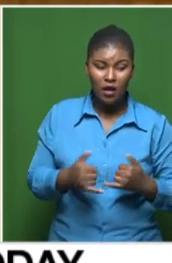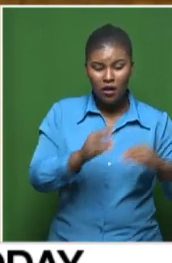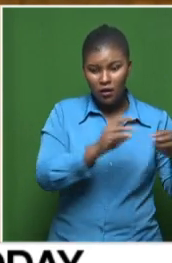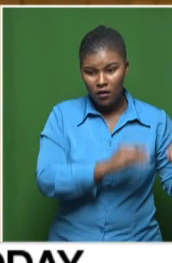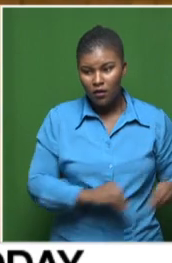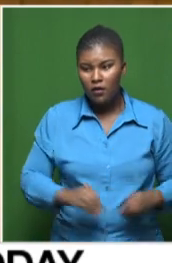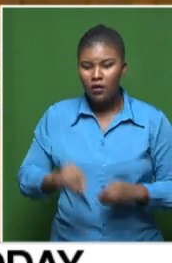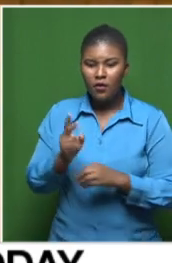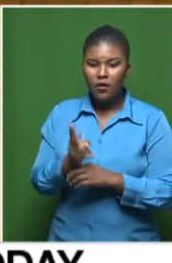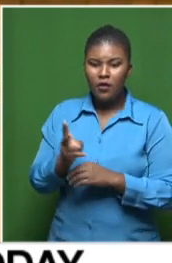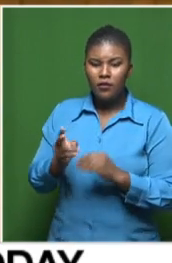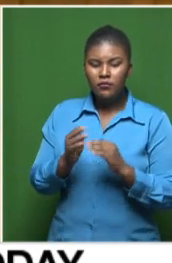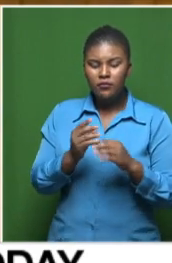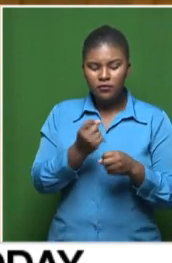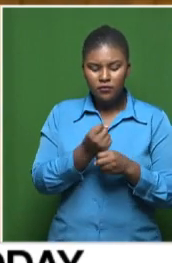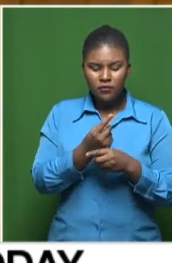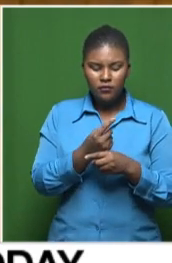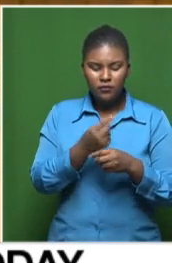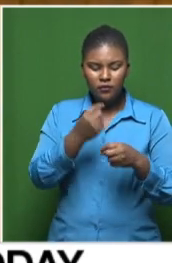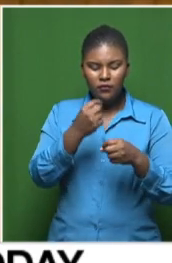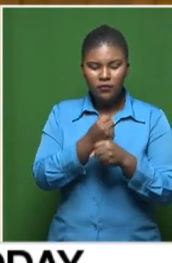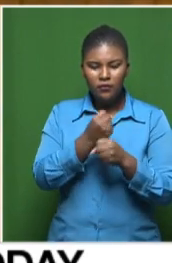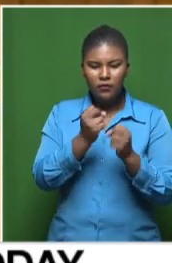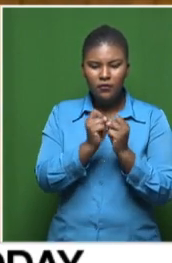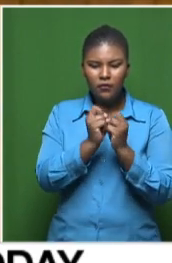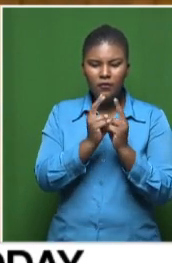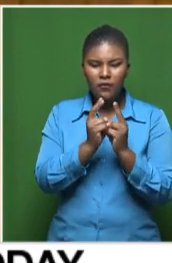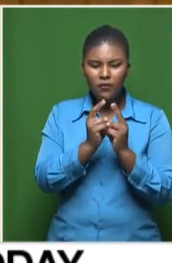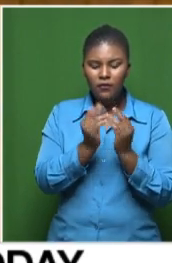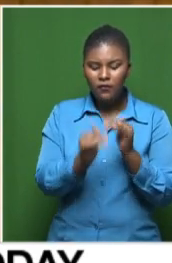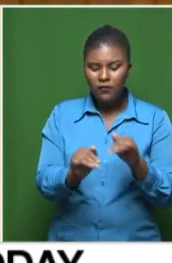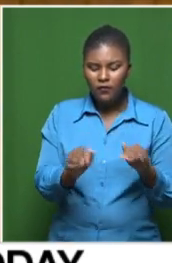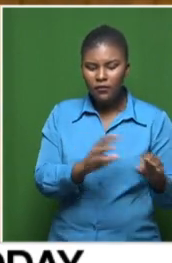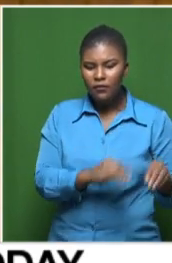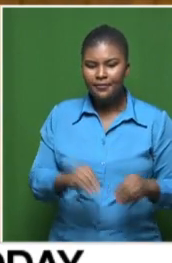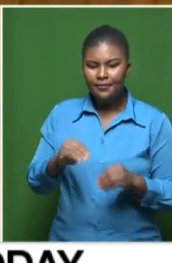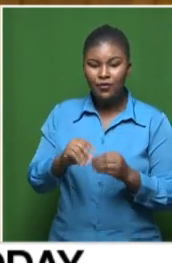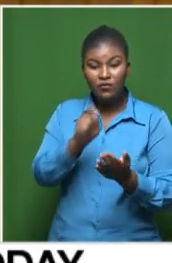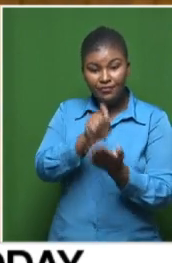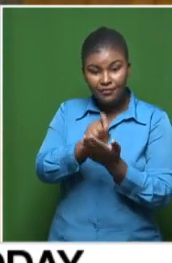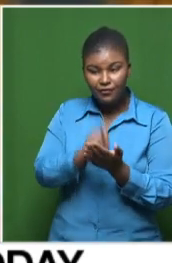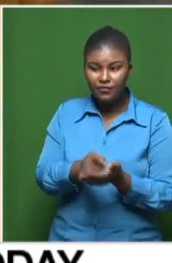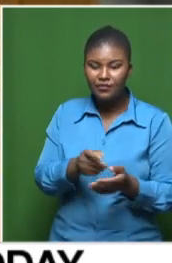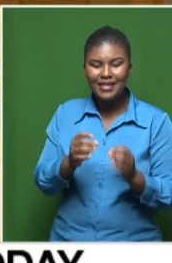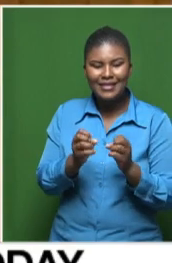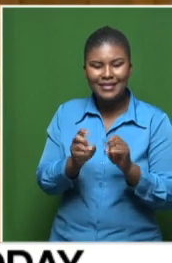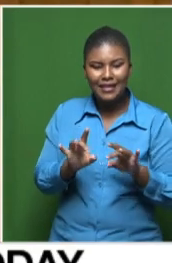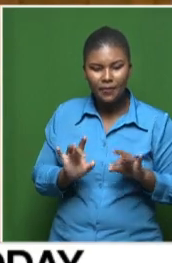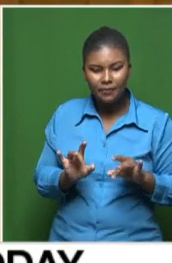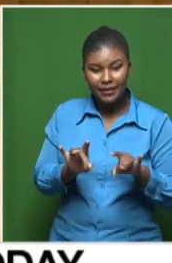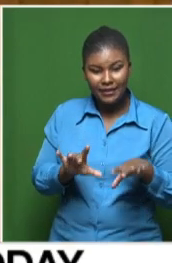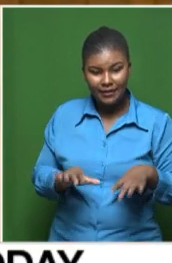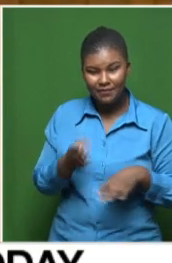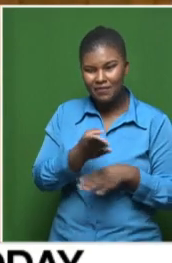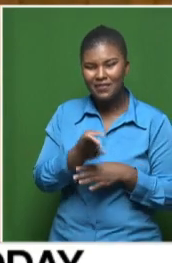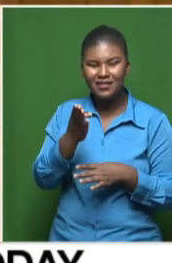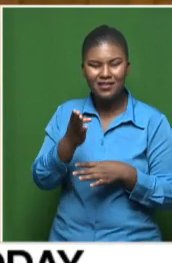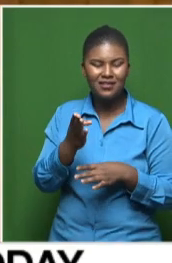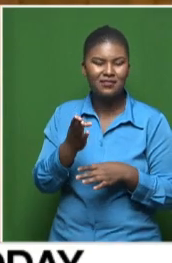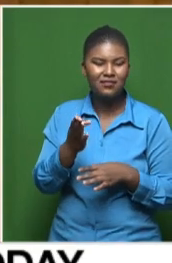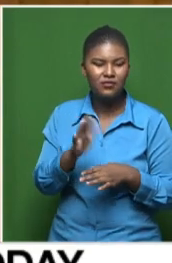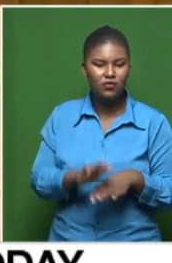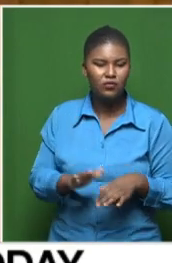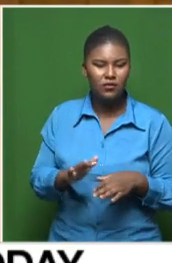relocate the kids or the children to come and write the exam in this institution.